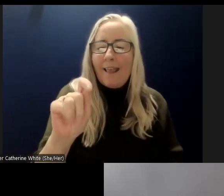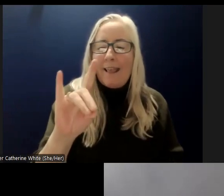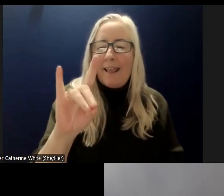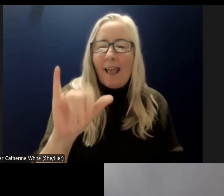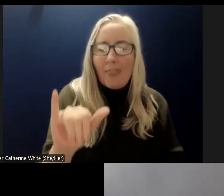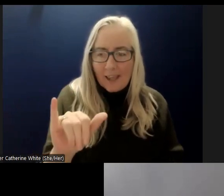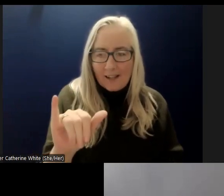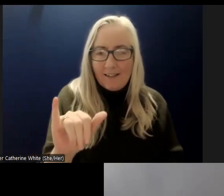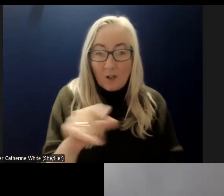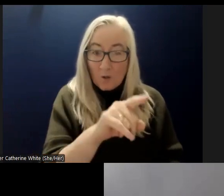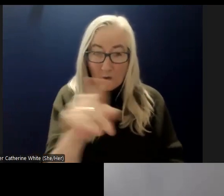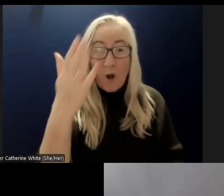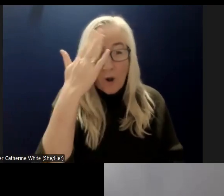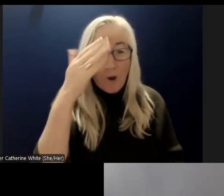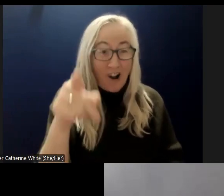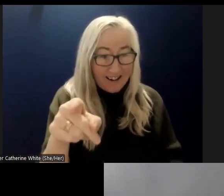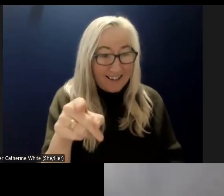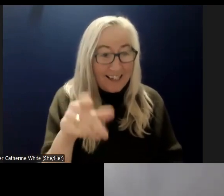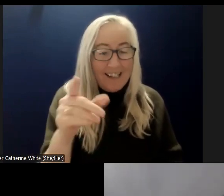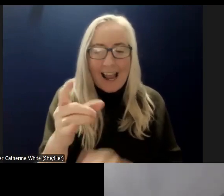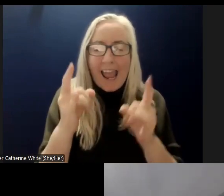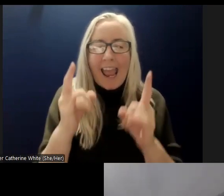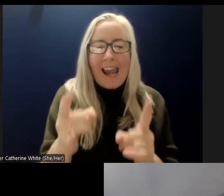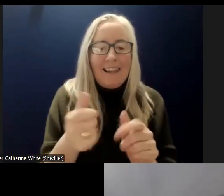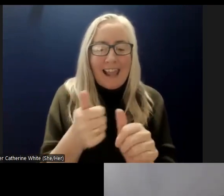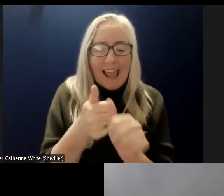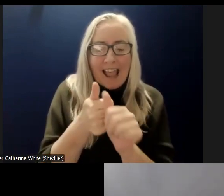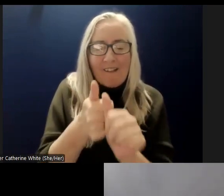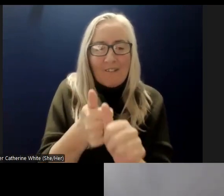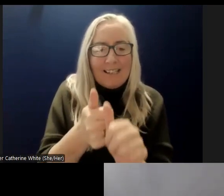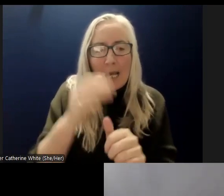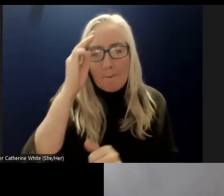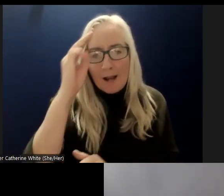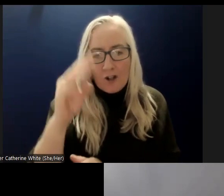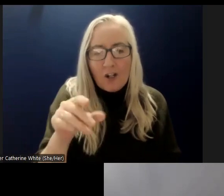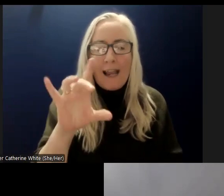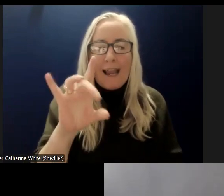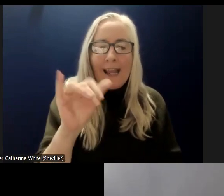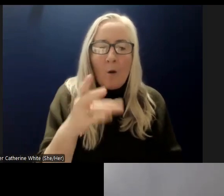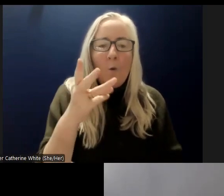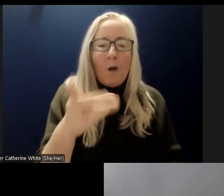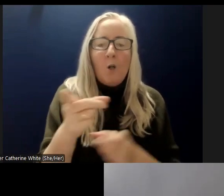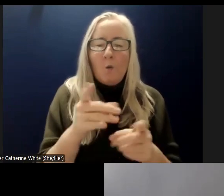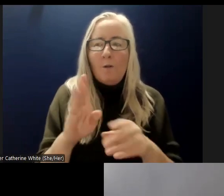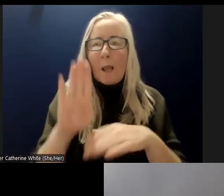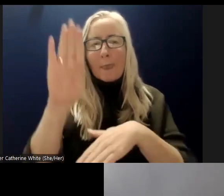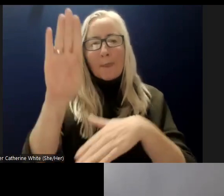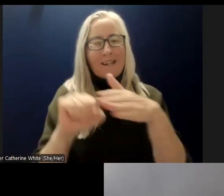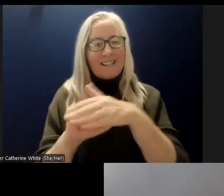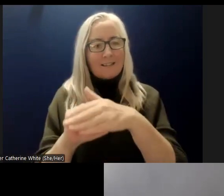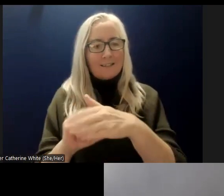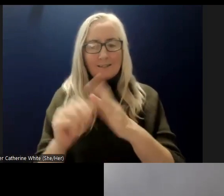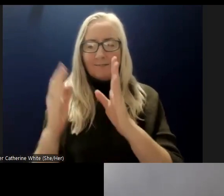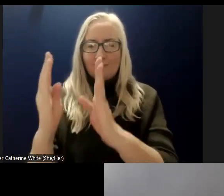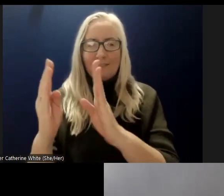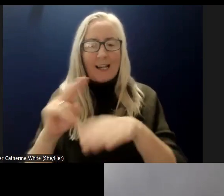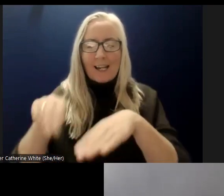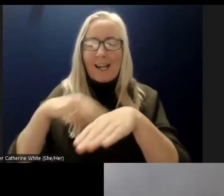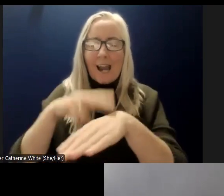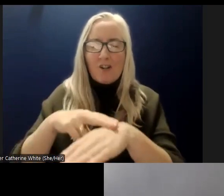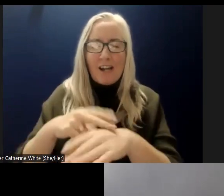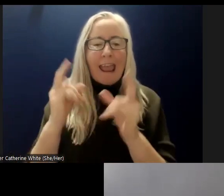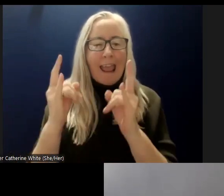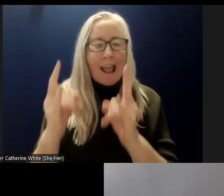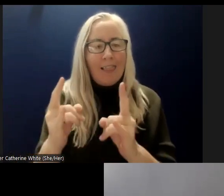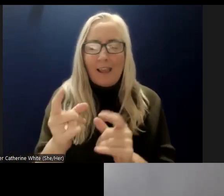all know Kathy, who's our health advocacy manager. And Kathy is going to do the business of the National Health Advisory